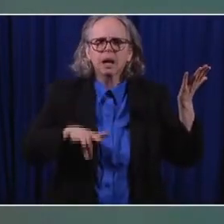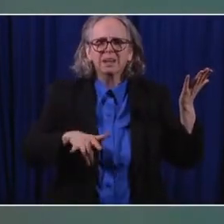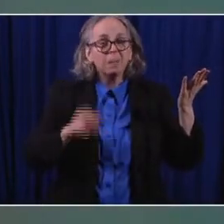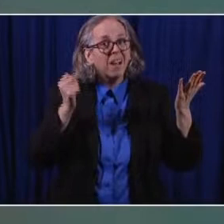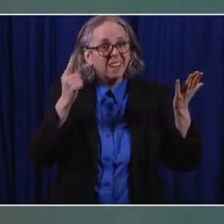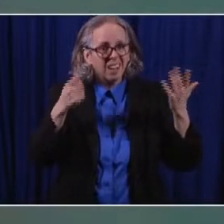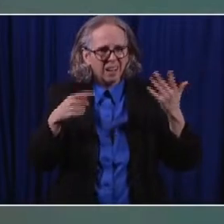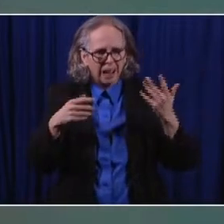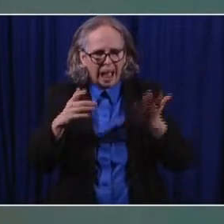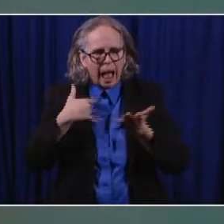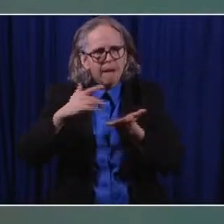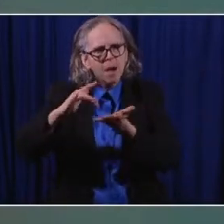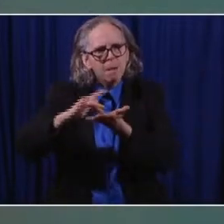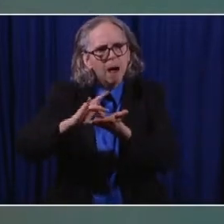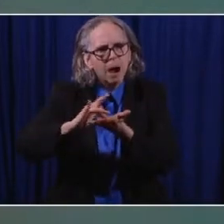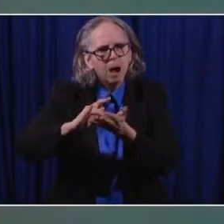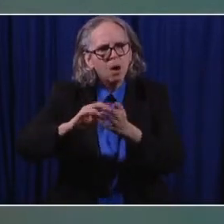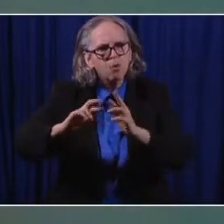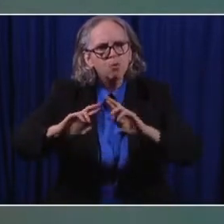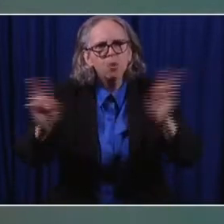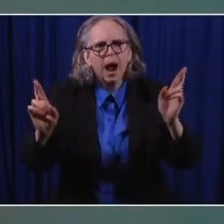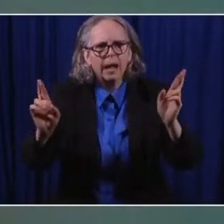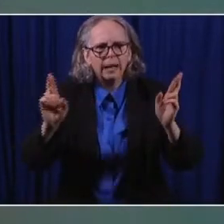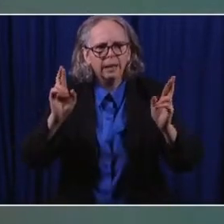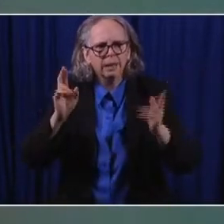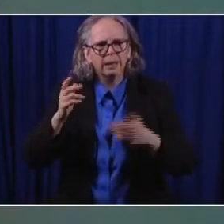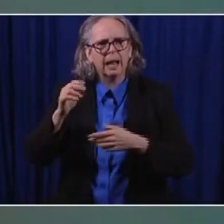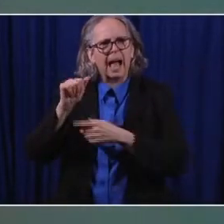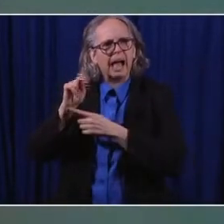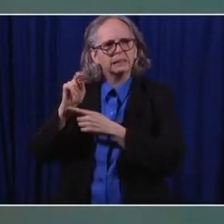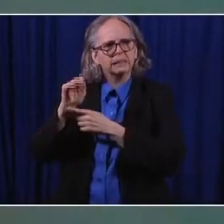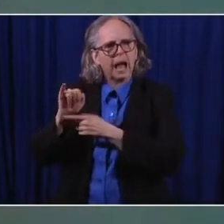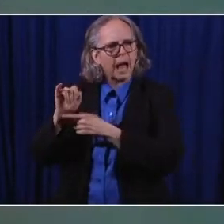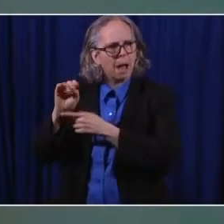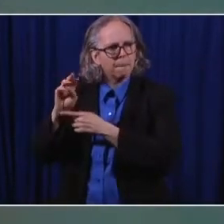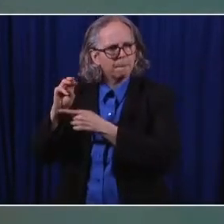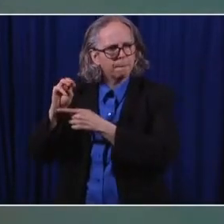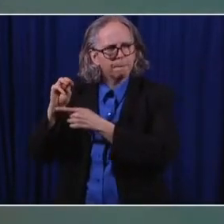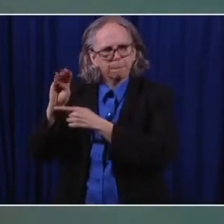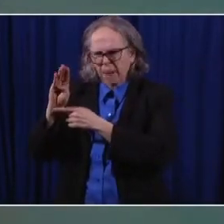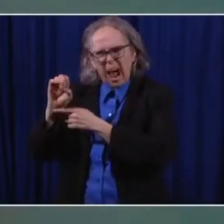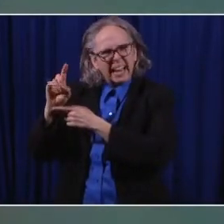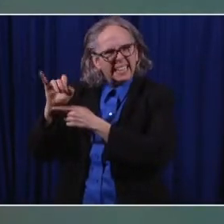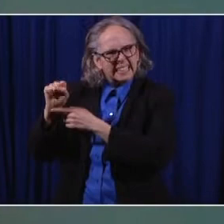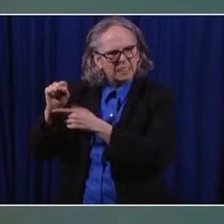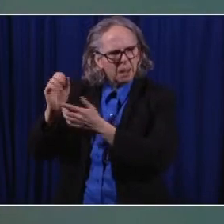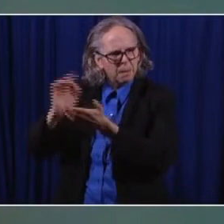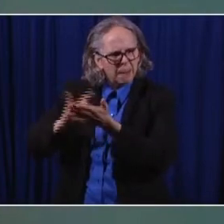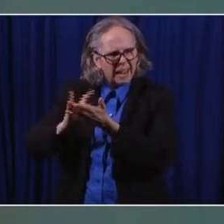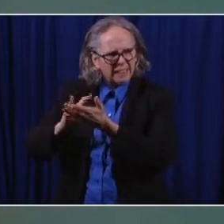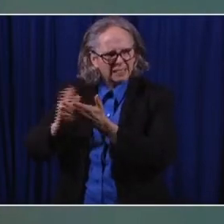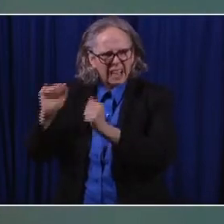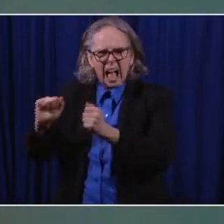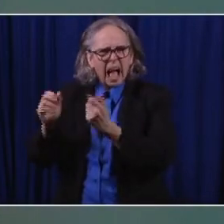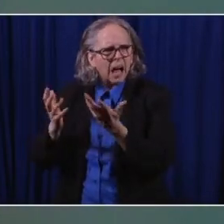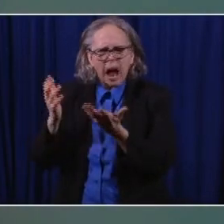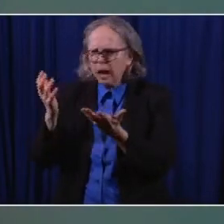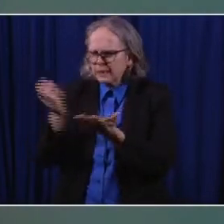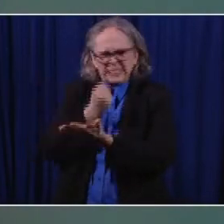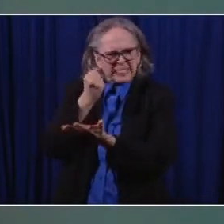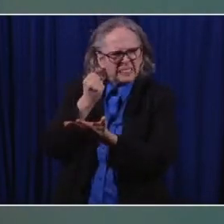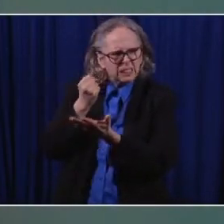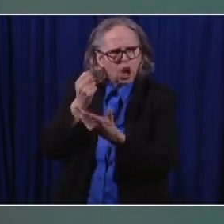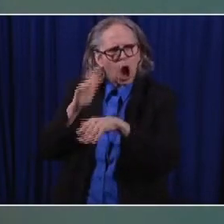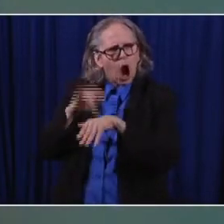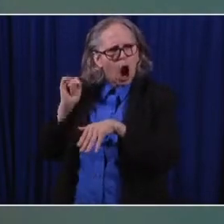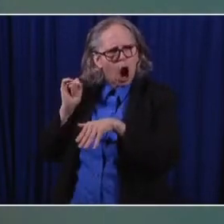which is a monoclonal antibody that blocks a little protein on the SARS-CoV-2 virus from attaching to human cells. And this